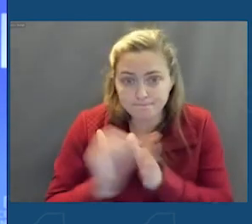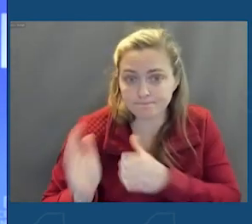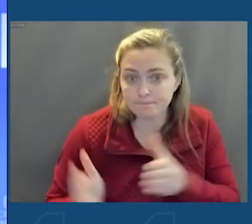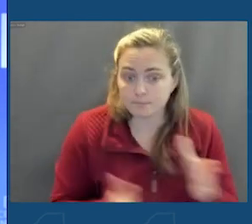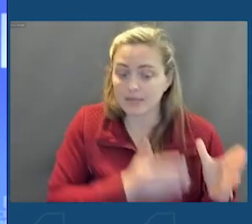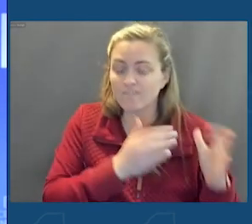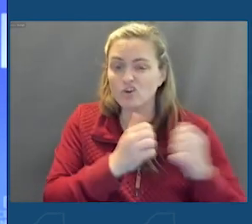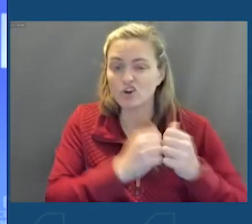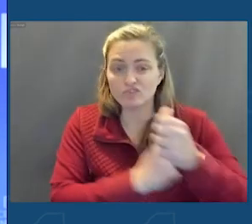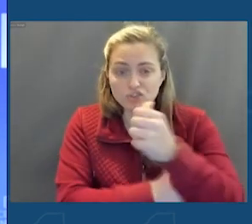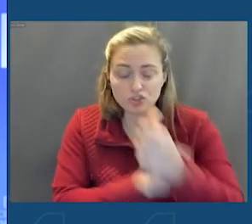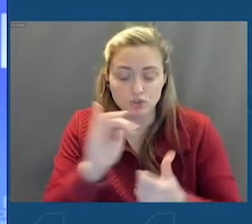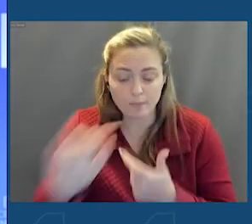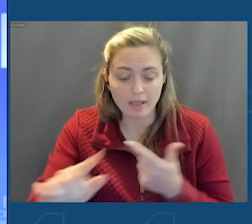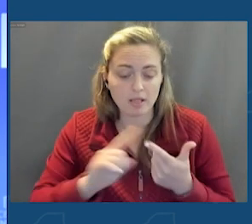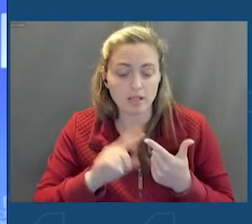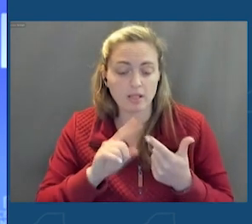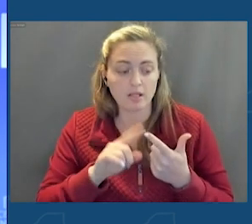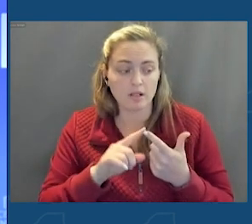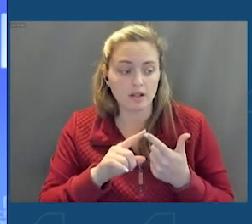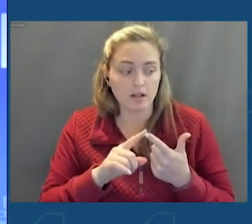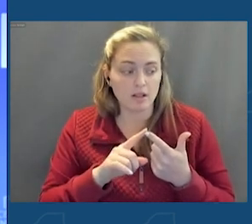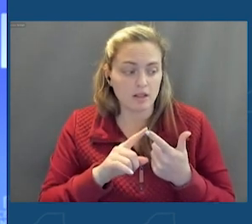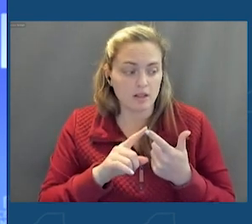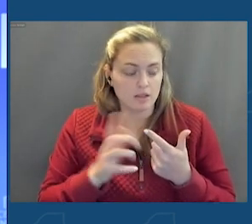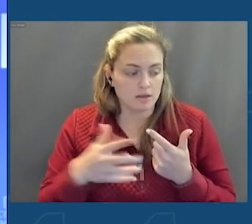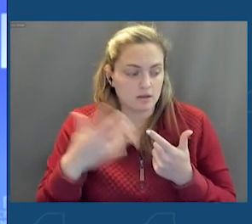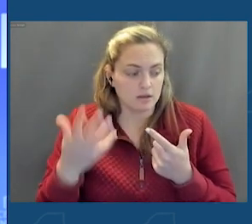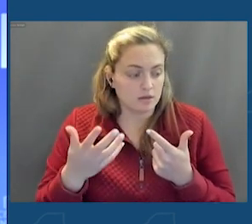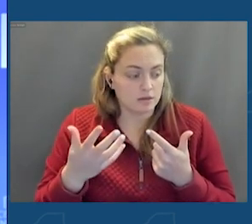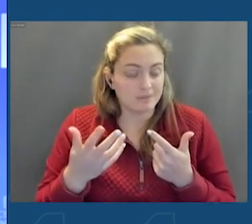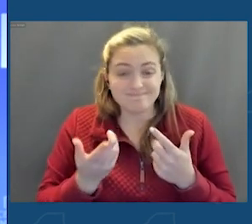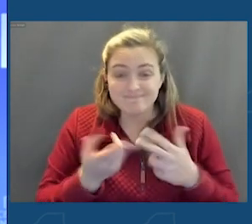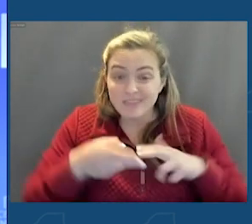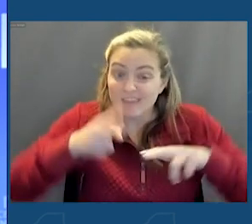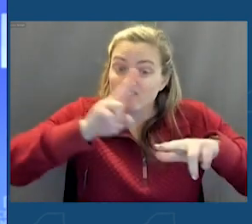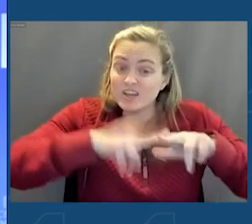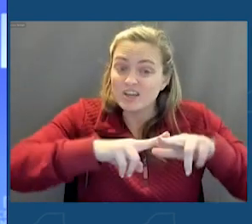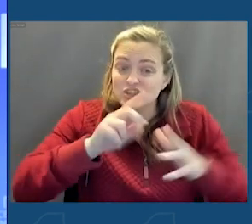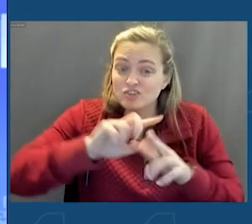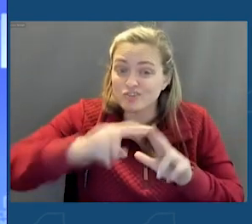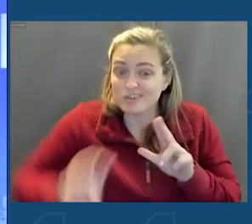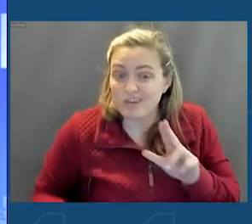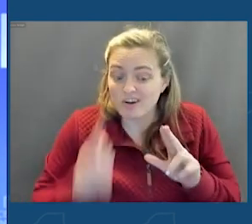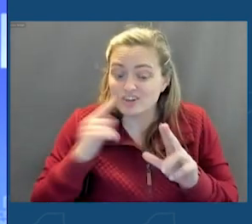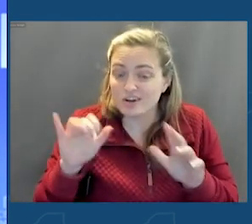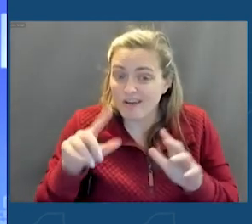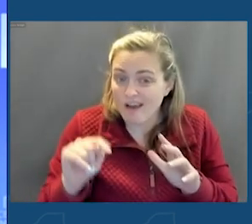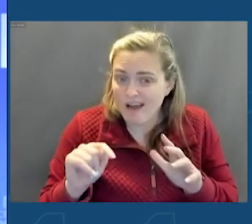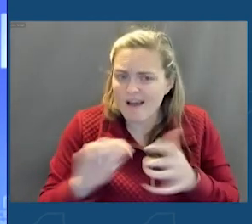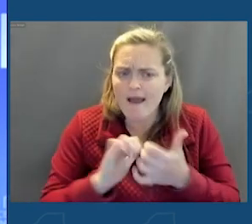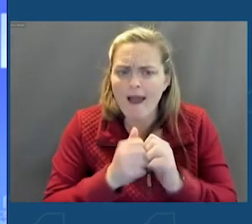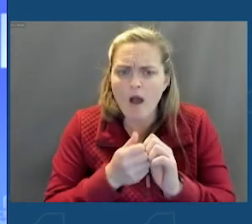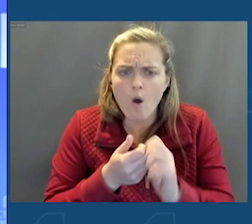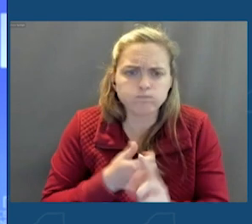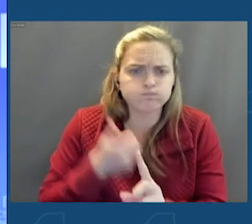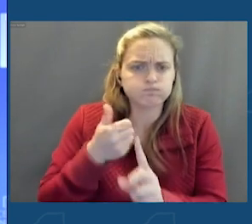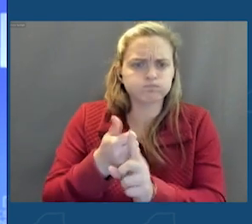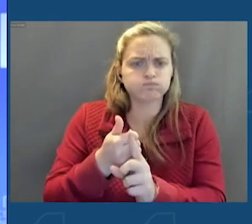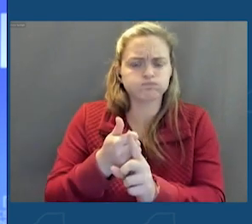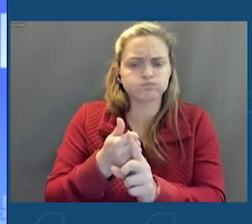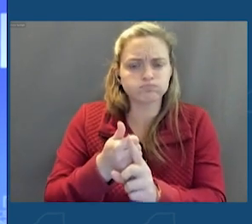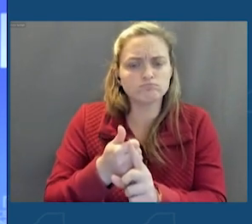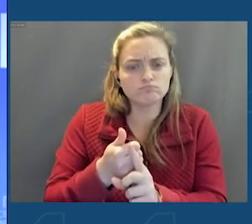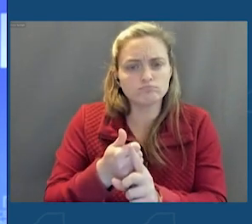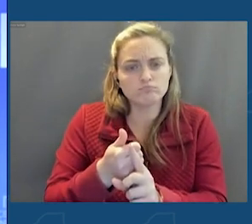infrastructure bill, with the Inflation Reduction Act are contributing to pandemic recovery in New York State.